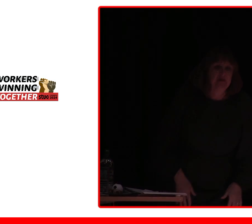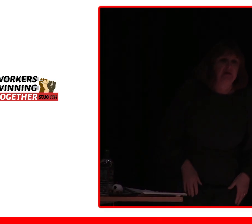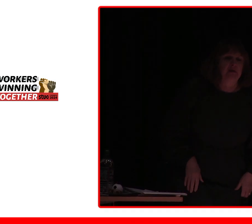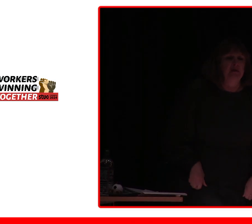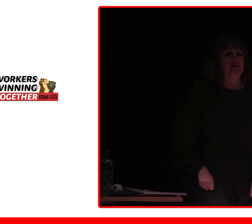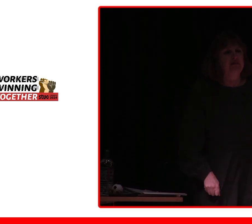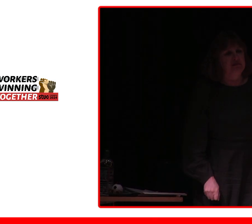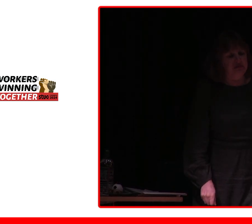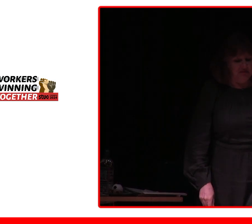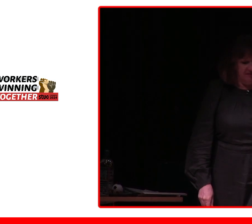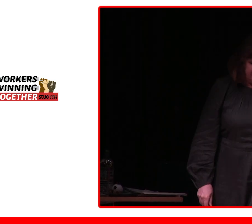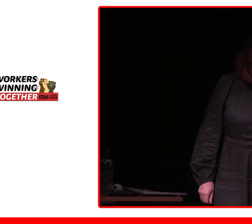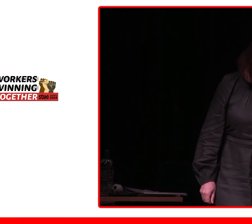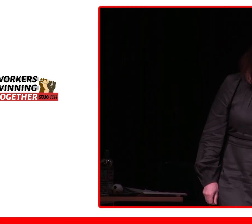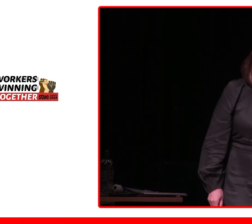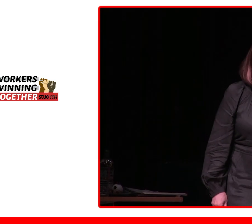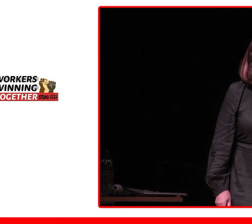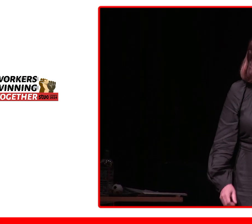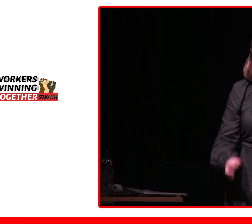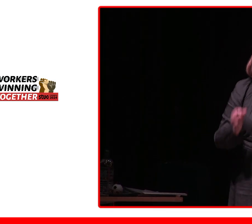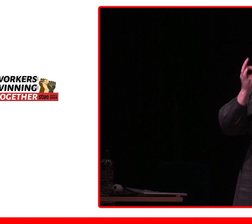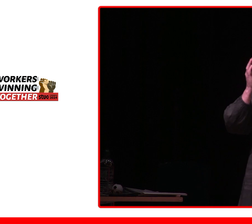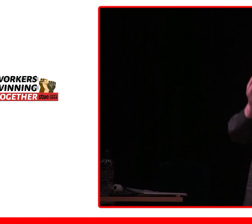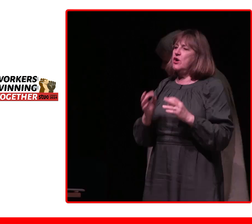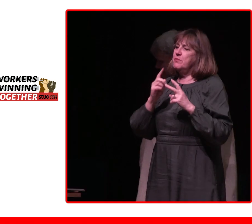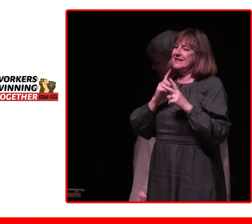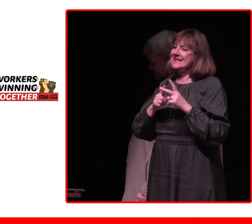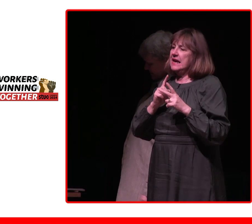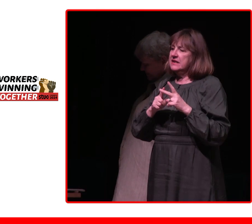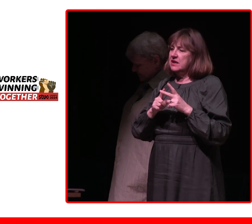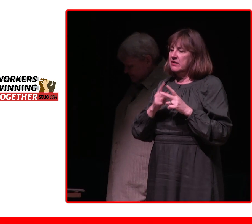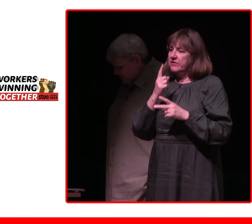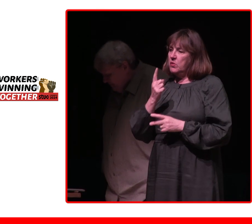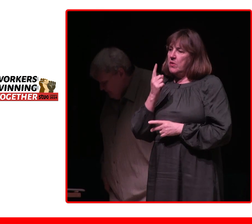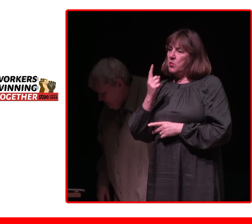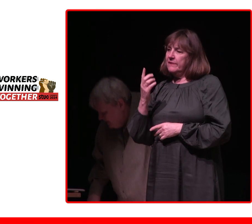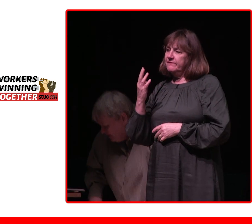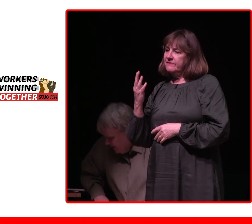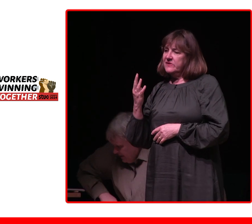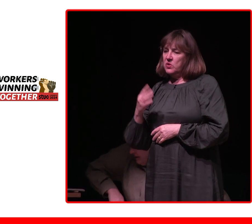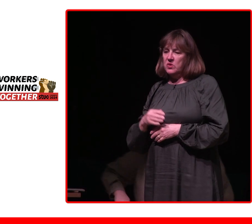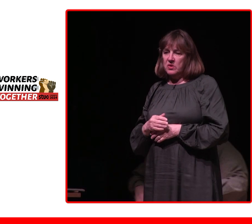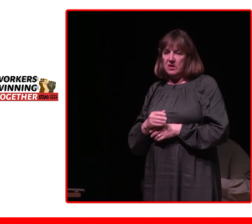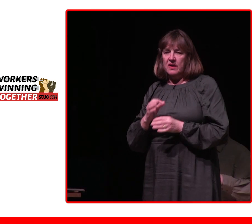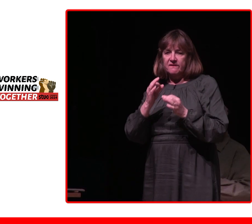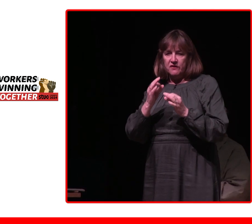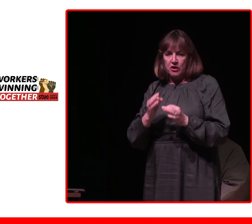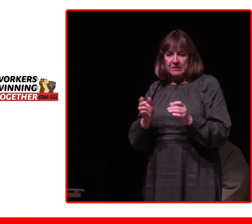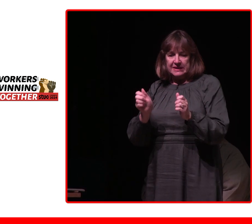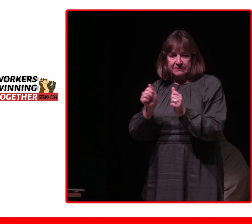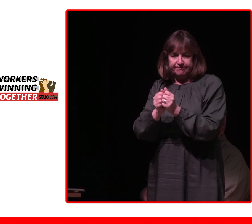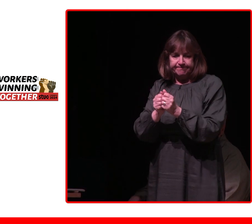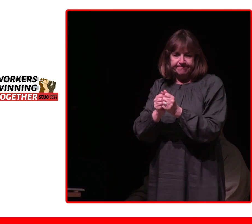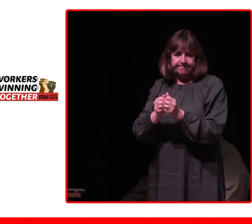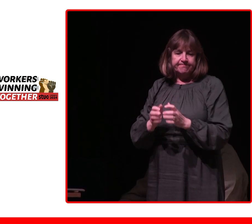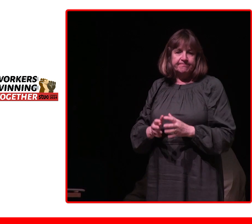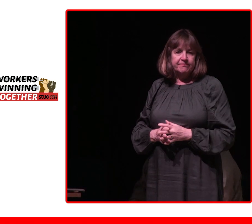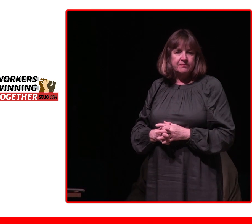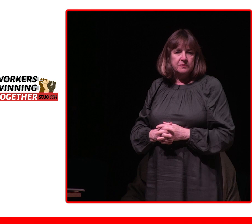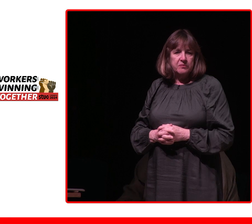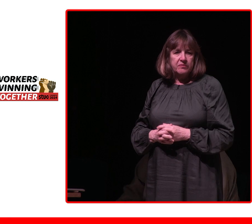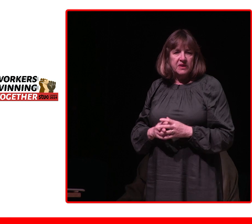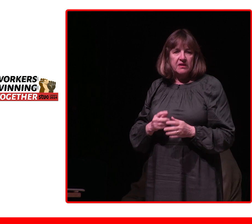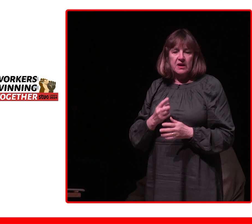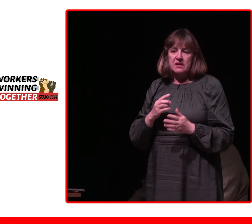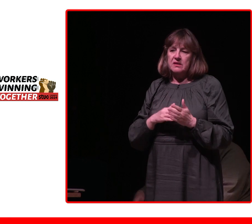Thanks, Rab. Can I have a formal seconder for motion 114? Formally seconded, thank you. Now call on